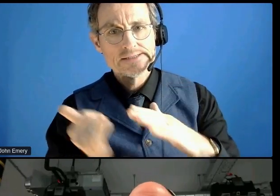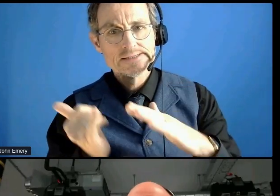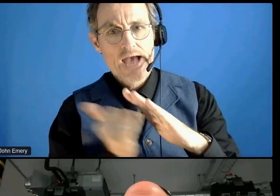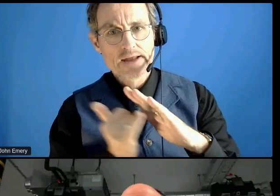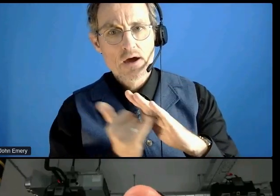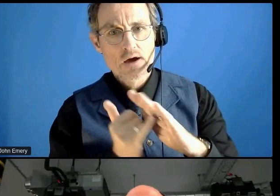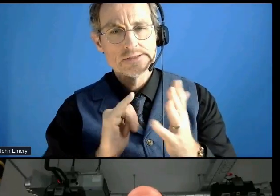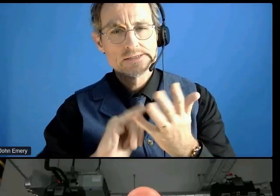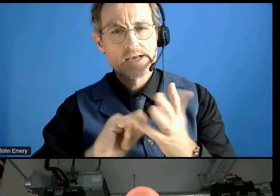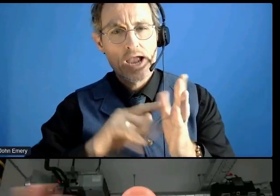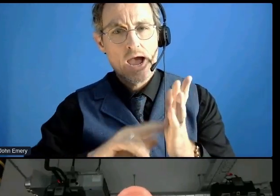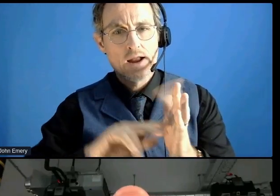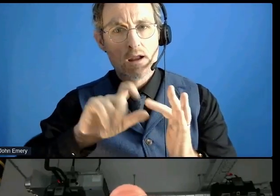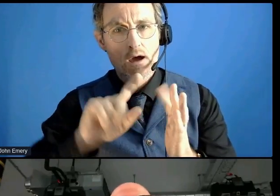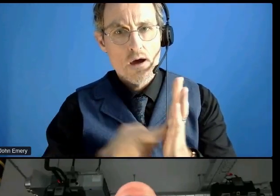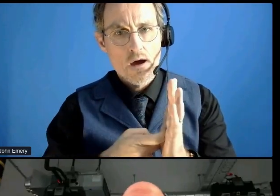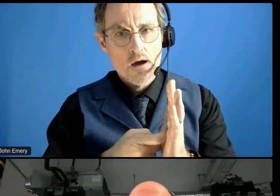train station to the